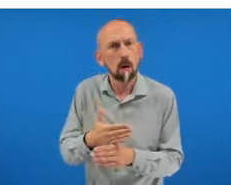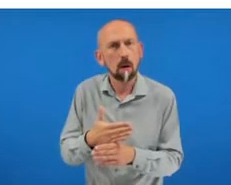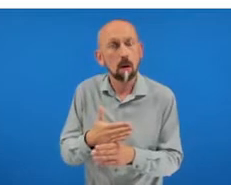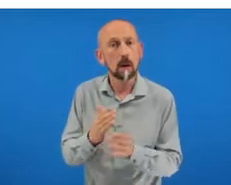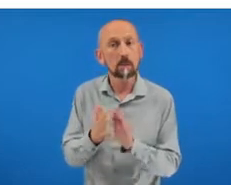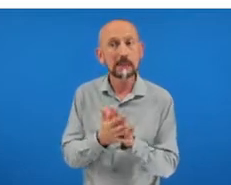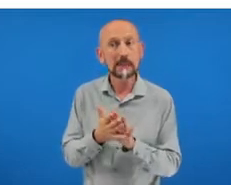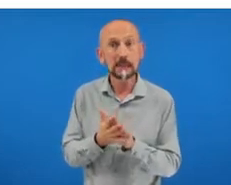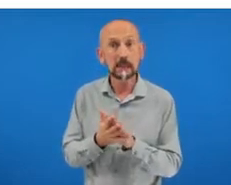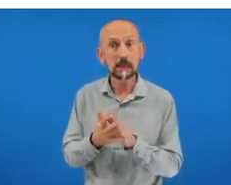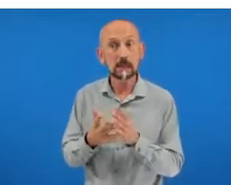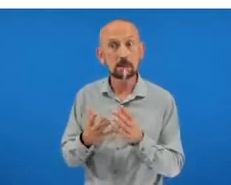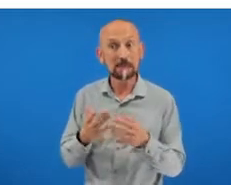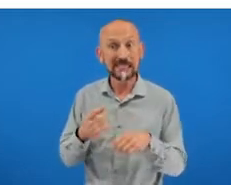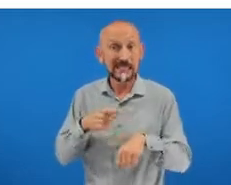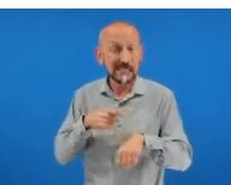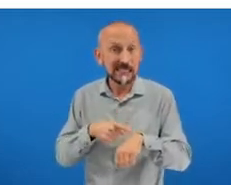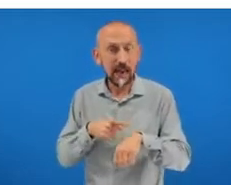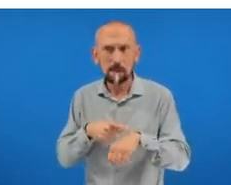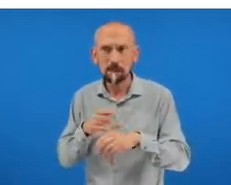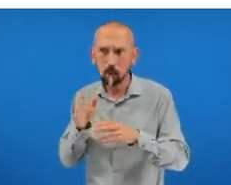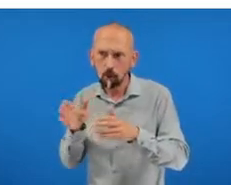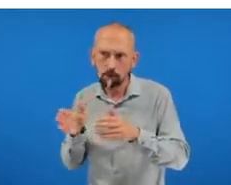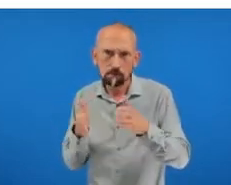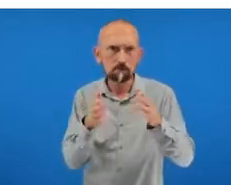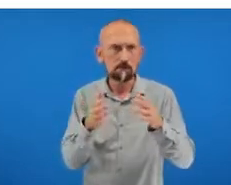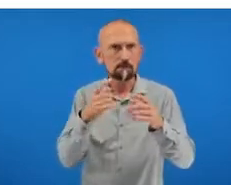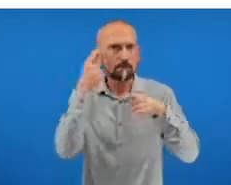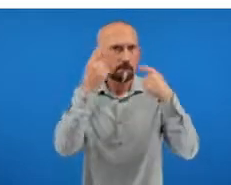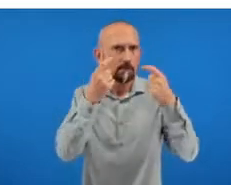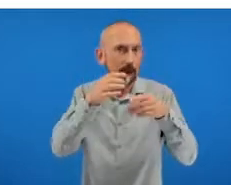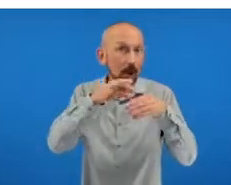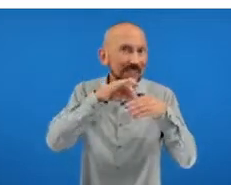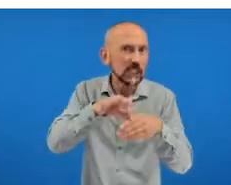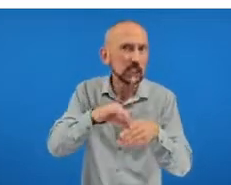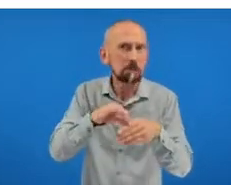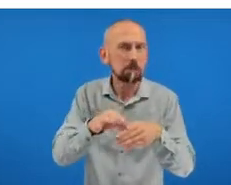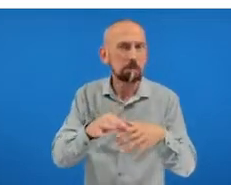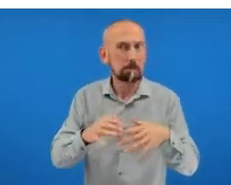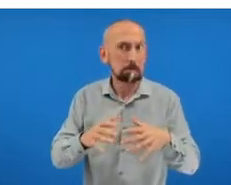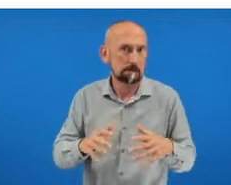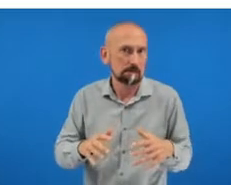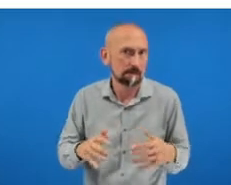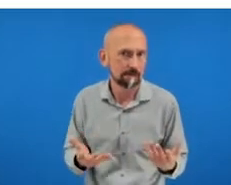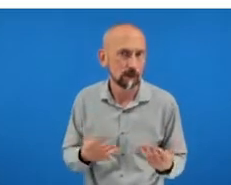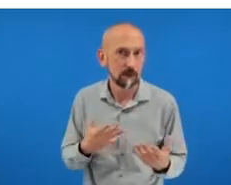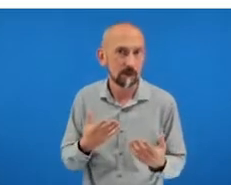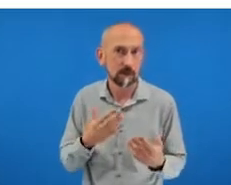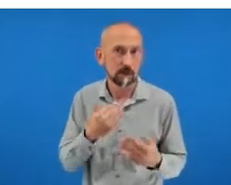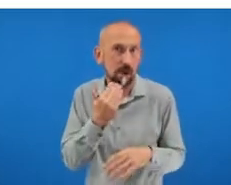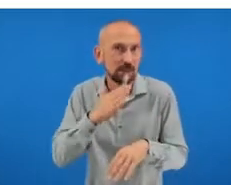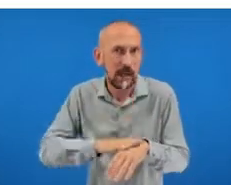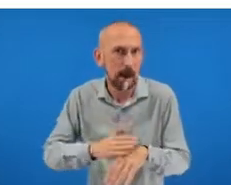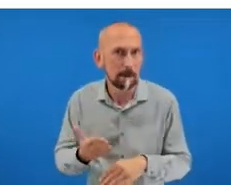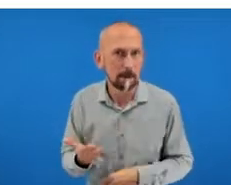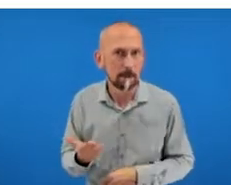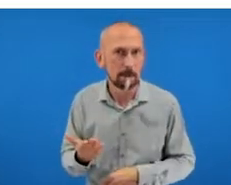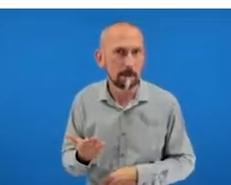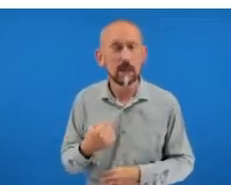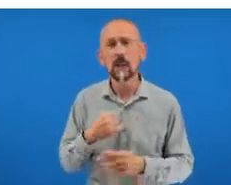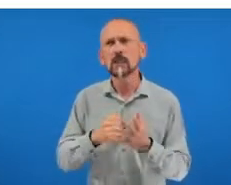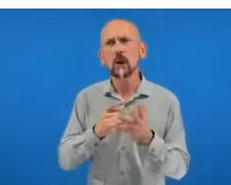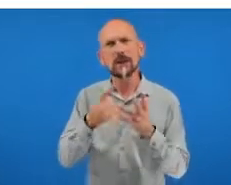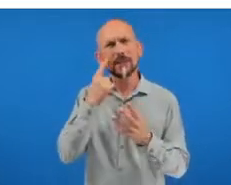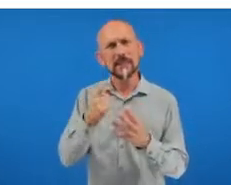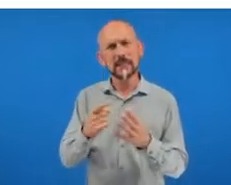time for the broader leadership aspects. So yeah, so I think the challenges in the first instance can make